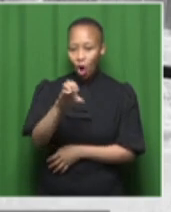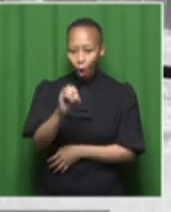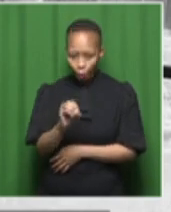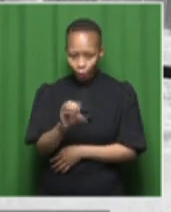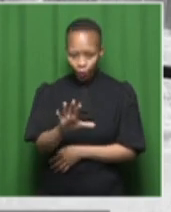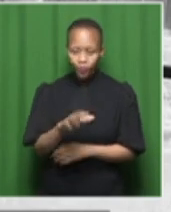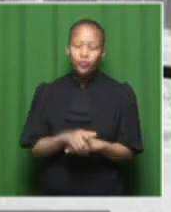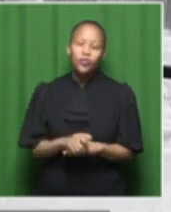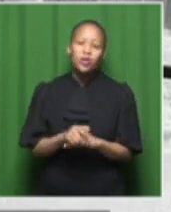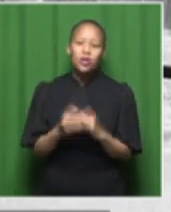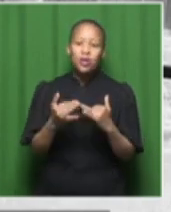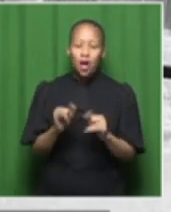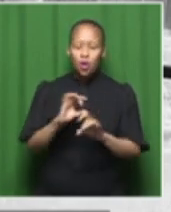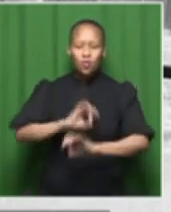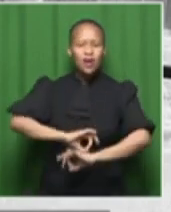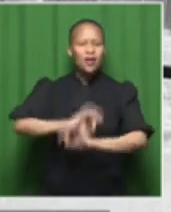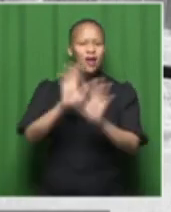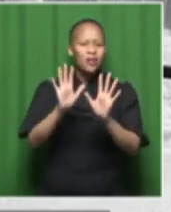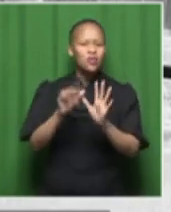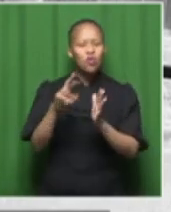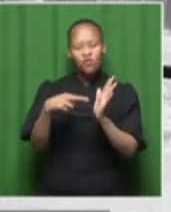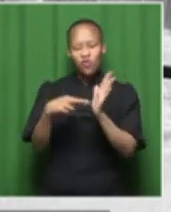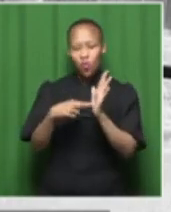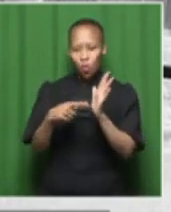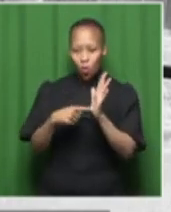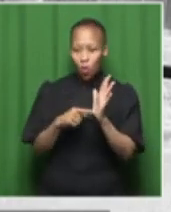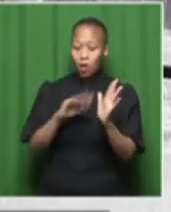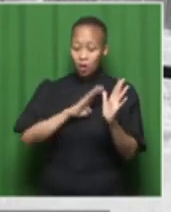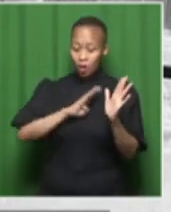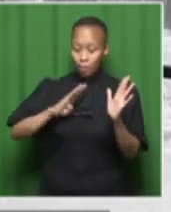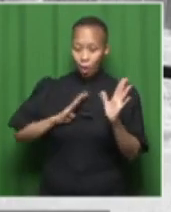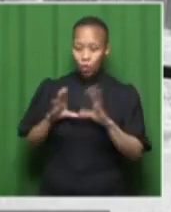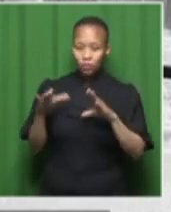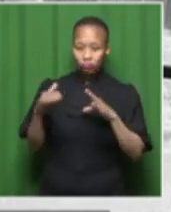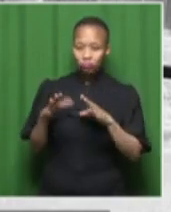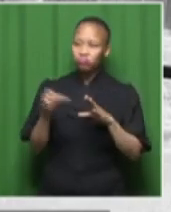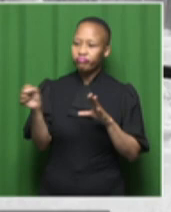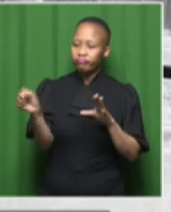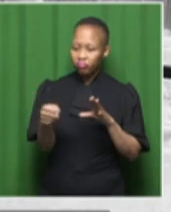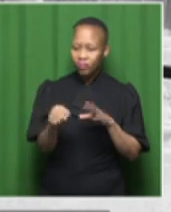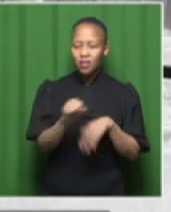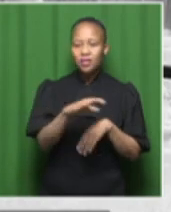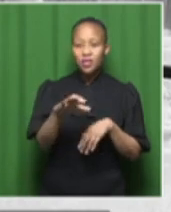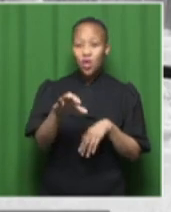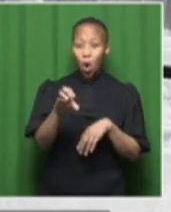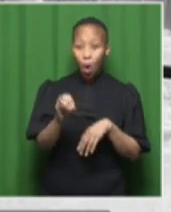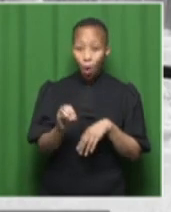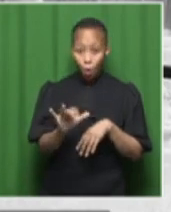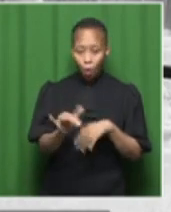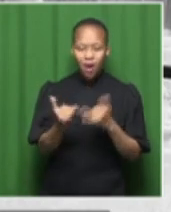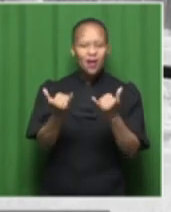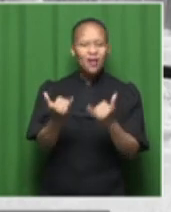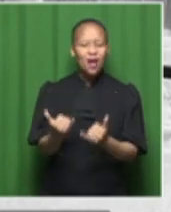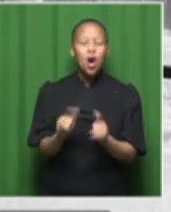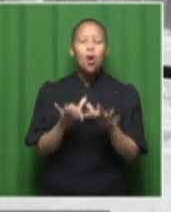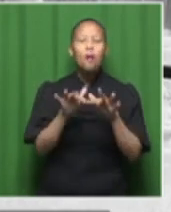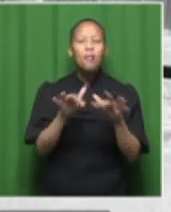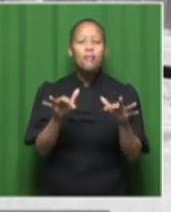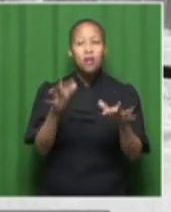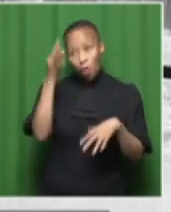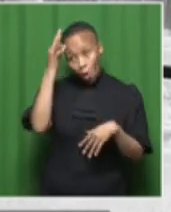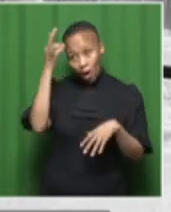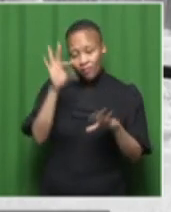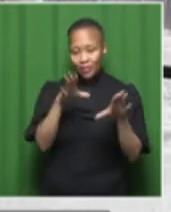clarity of the roles here. Shareholders appoint boards, boards appoint CEOs. I think the challenge we have in the public sector and many of